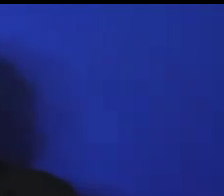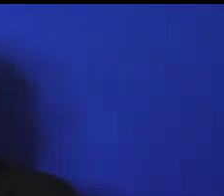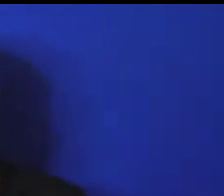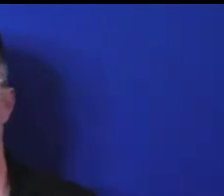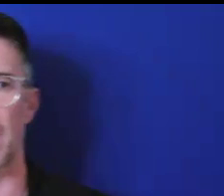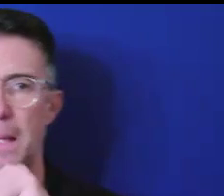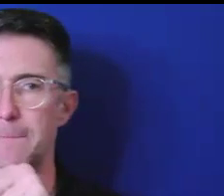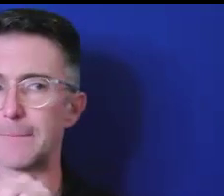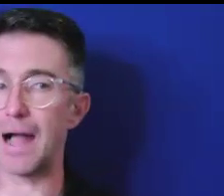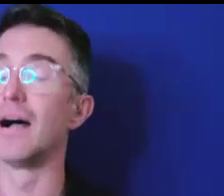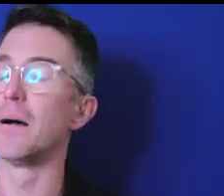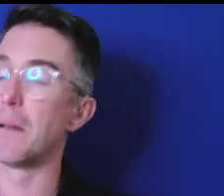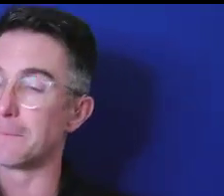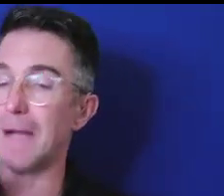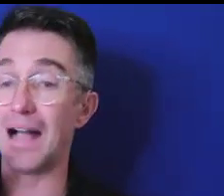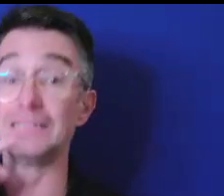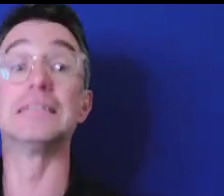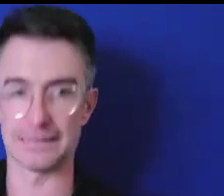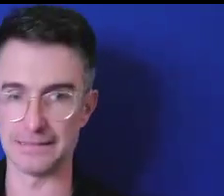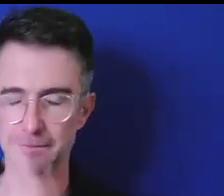have established criteria